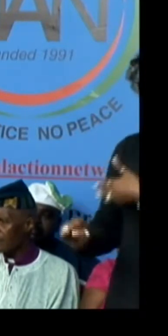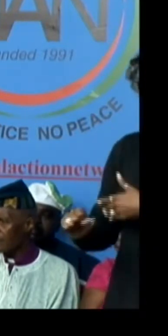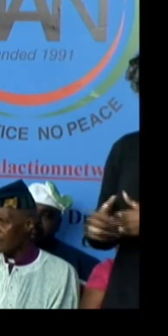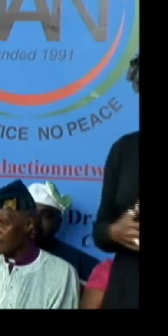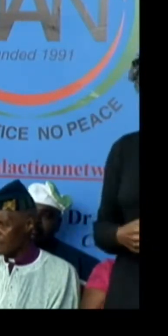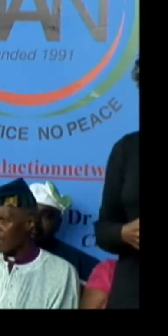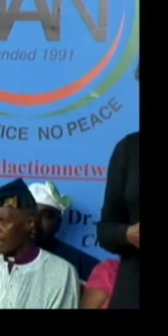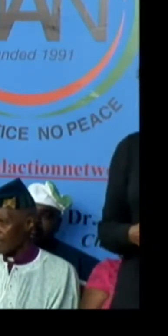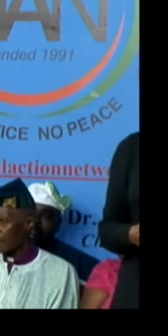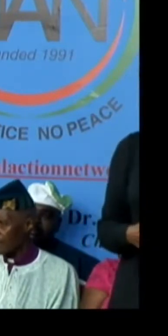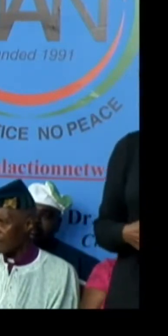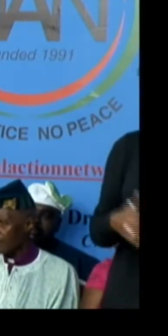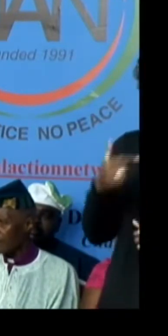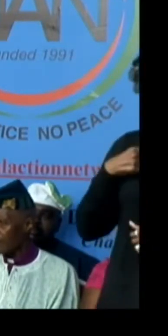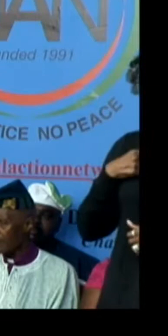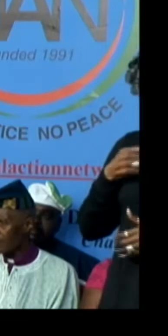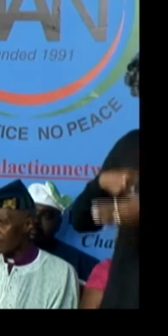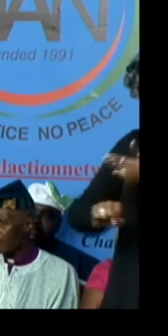Southern migrants.